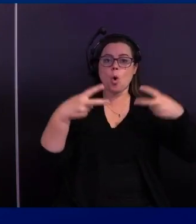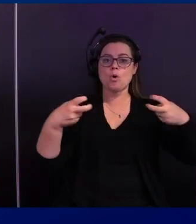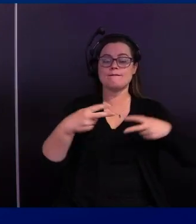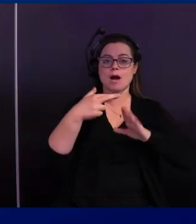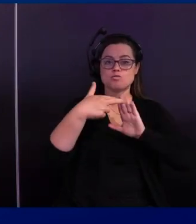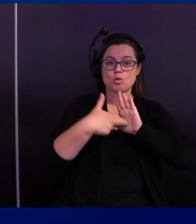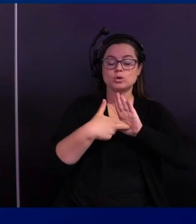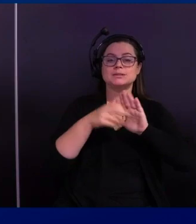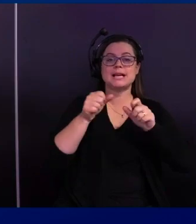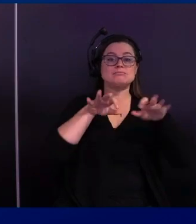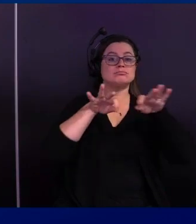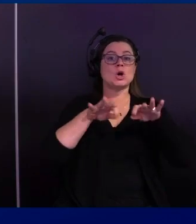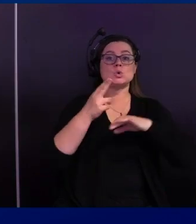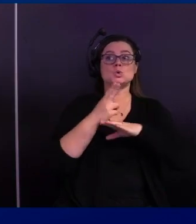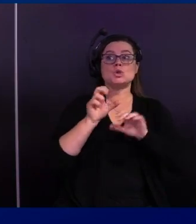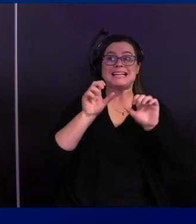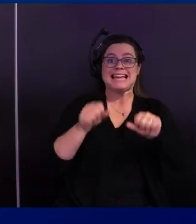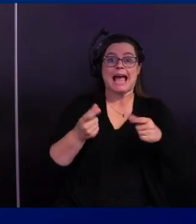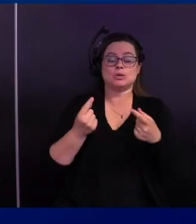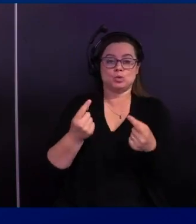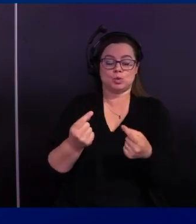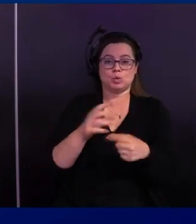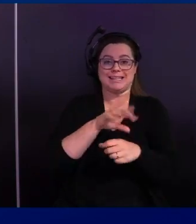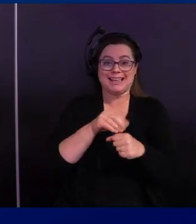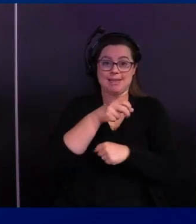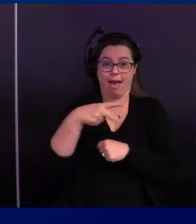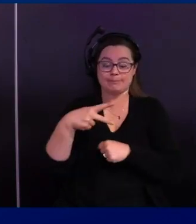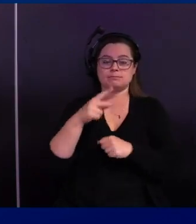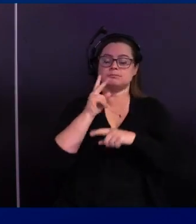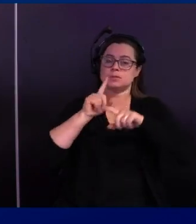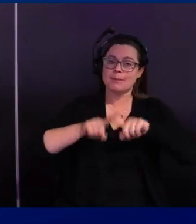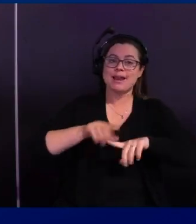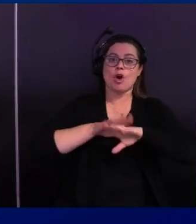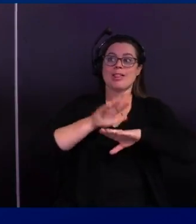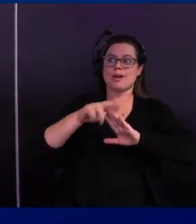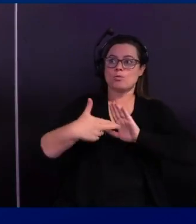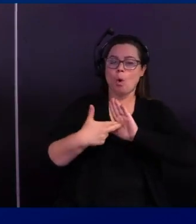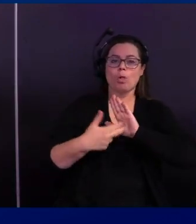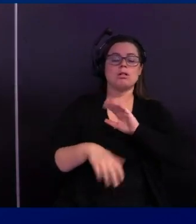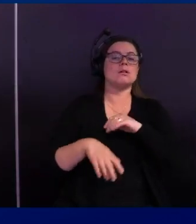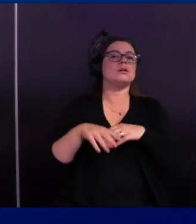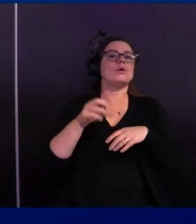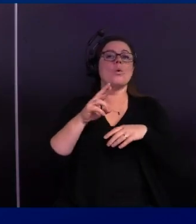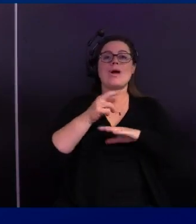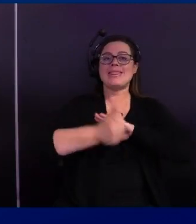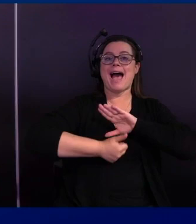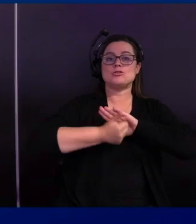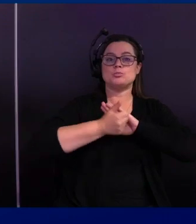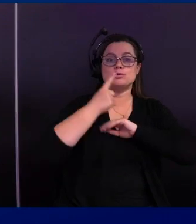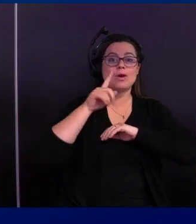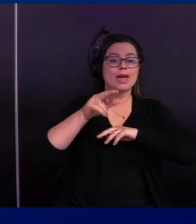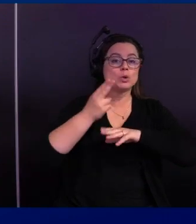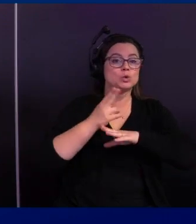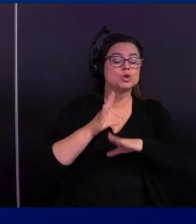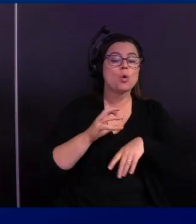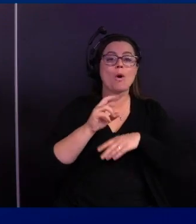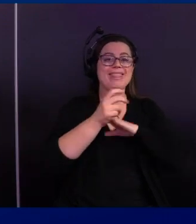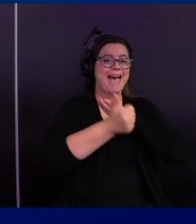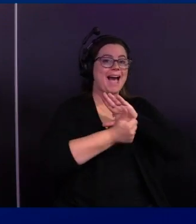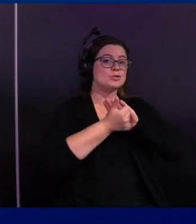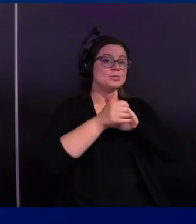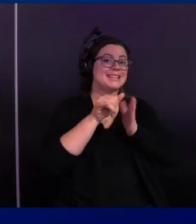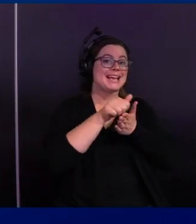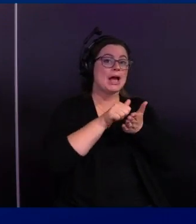what users are allowed to do based on the role that the user's in, or the attributes of the user, or the attributes of the account they're